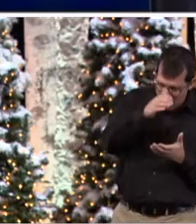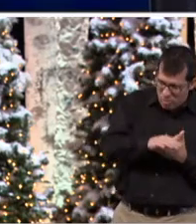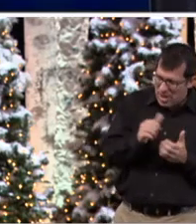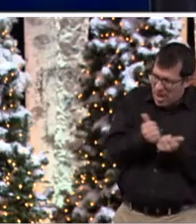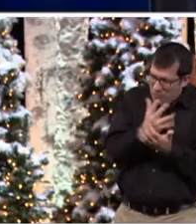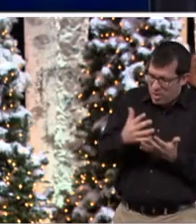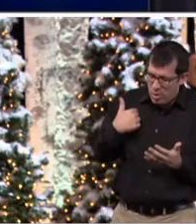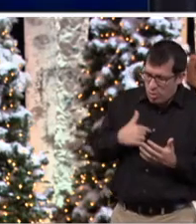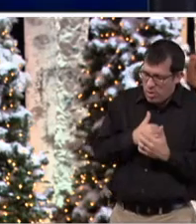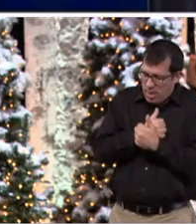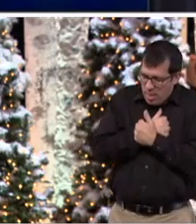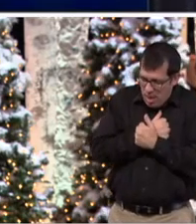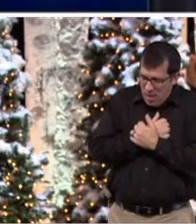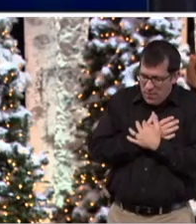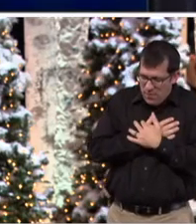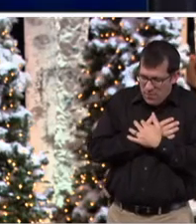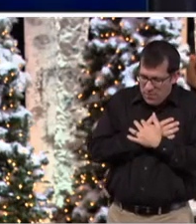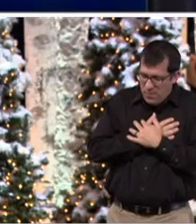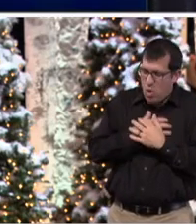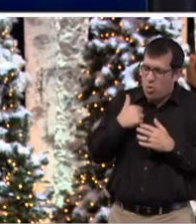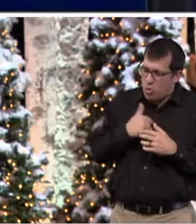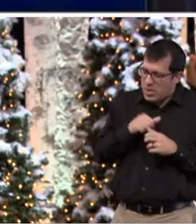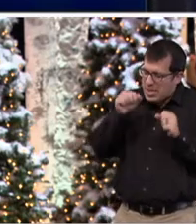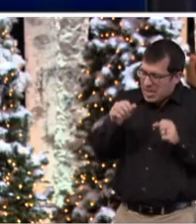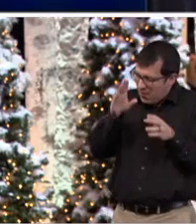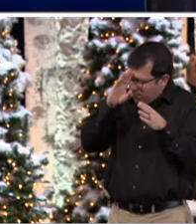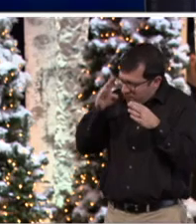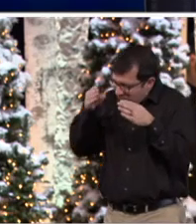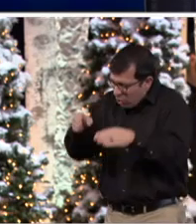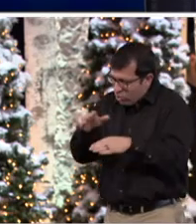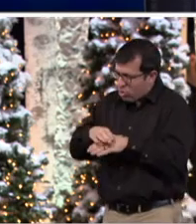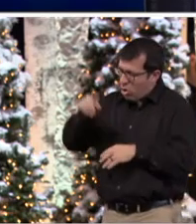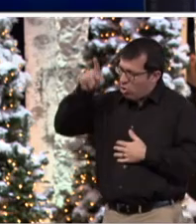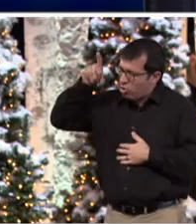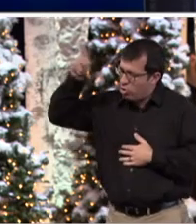love, so that we can focus on you